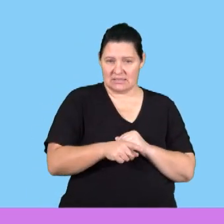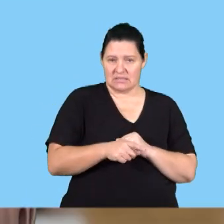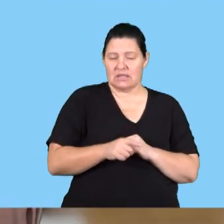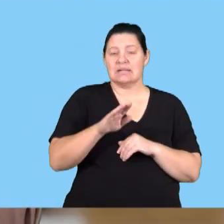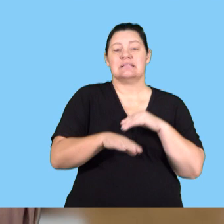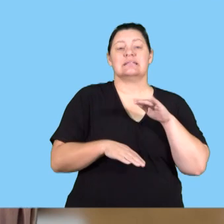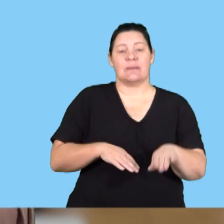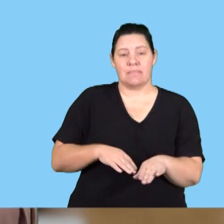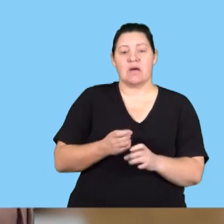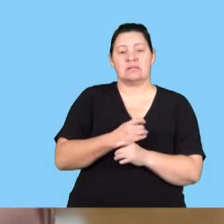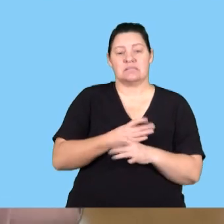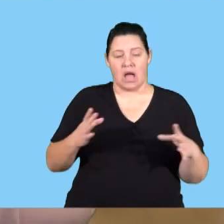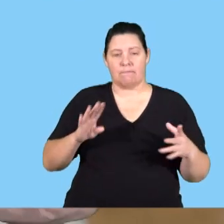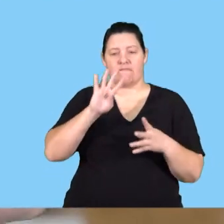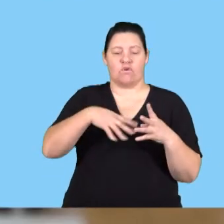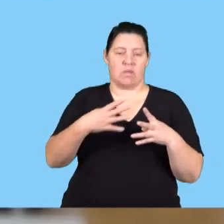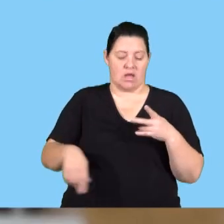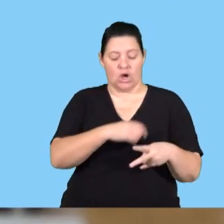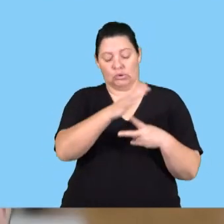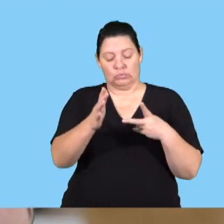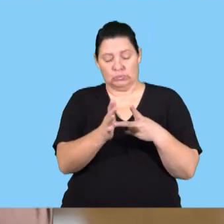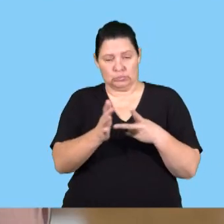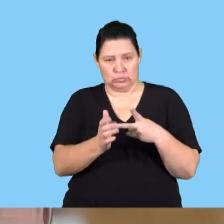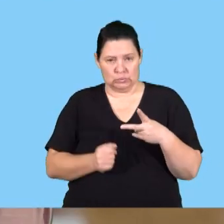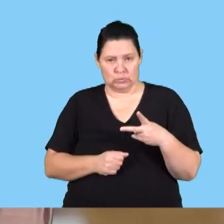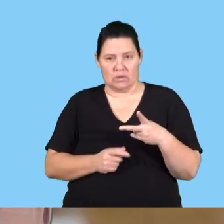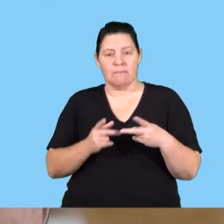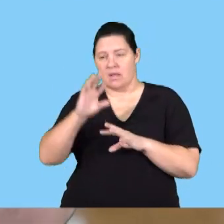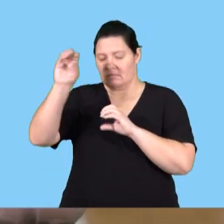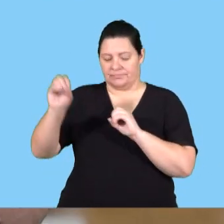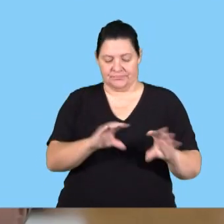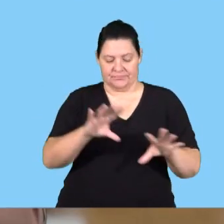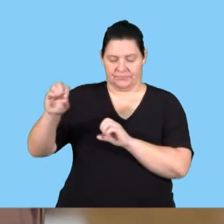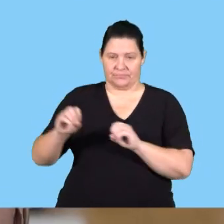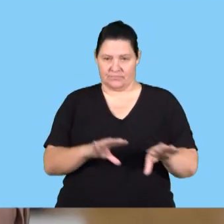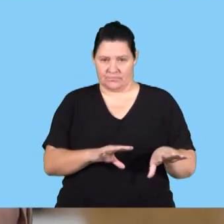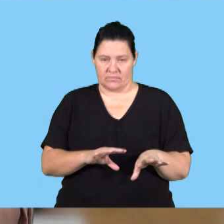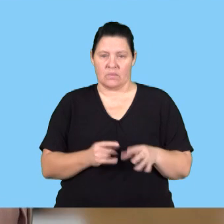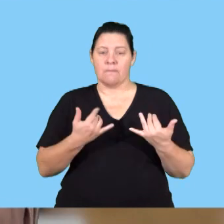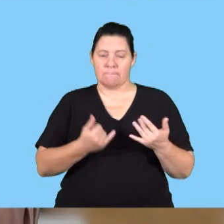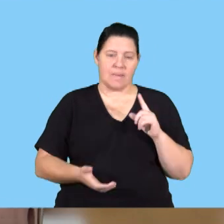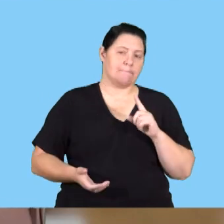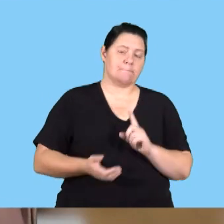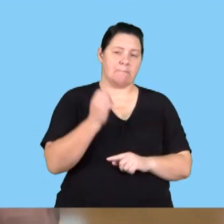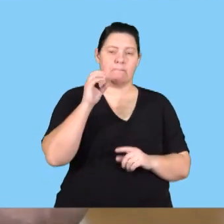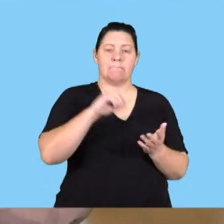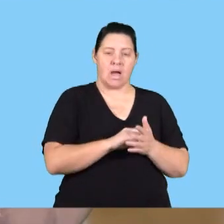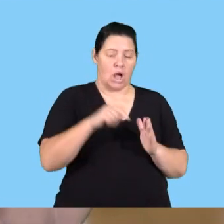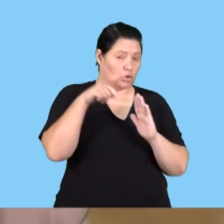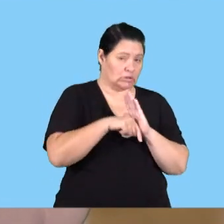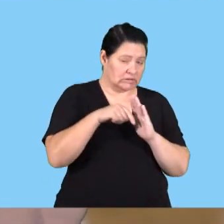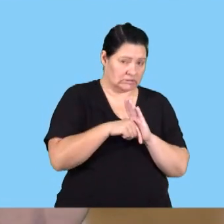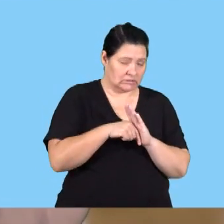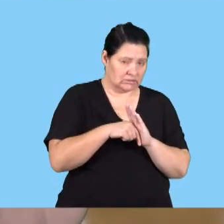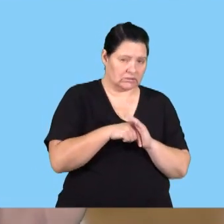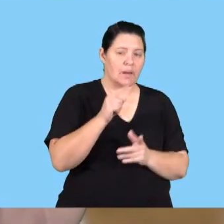literacy, step 1 is we start with our formula. Step number 2, I'm going to substitute into my formula, meaning I'll find within